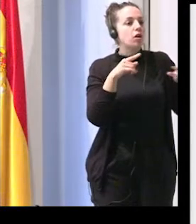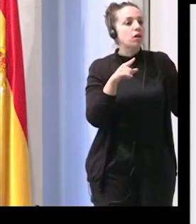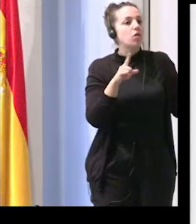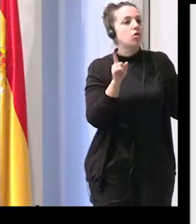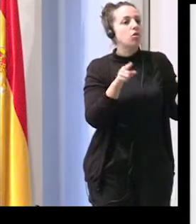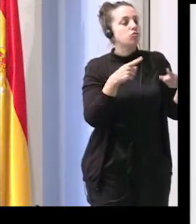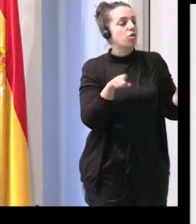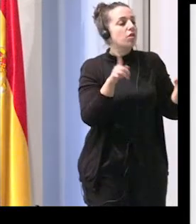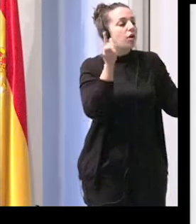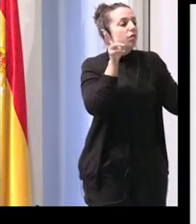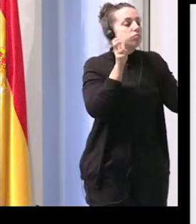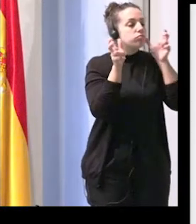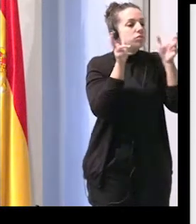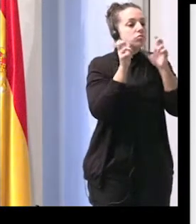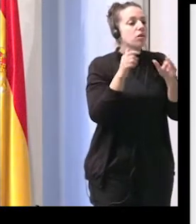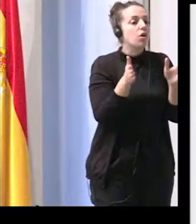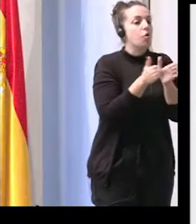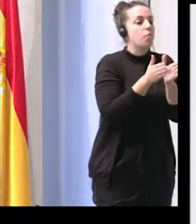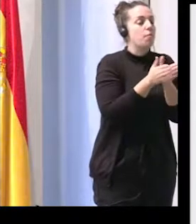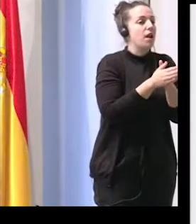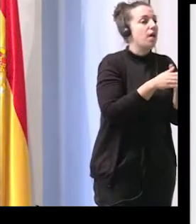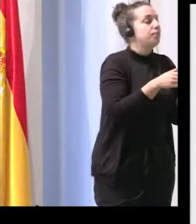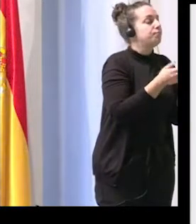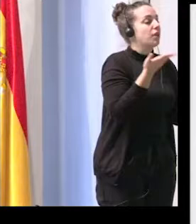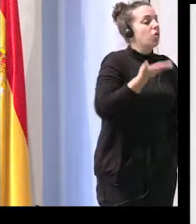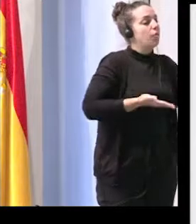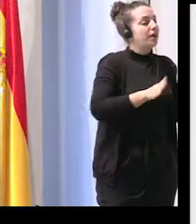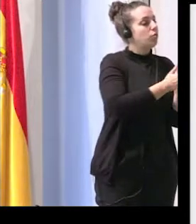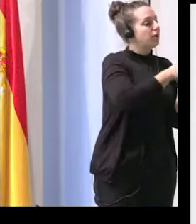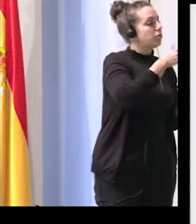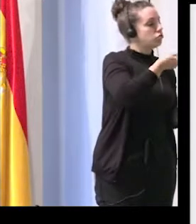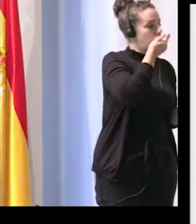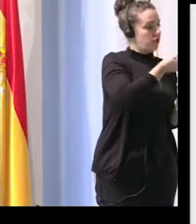normal hearing peers. And we found some